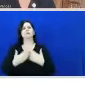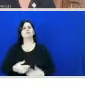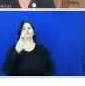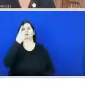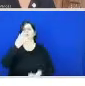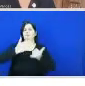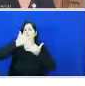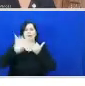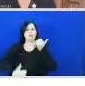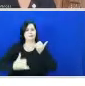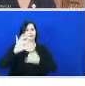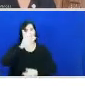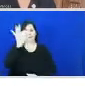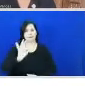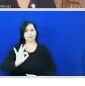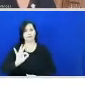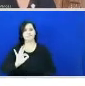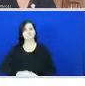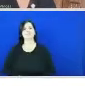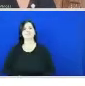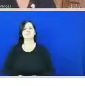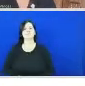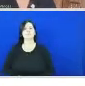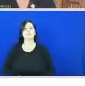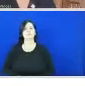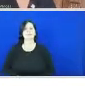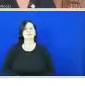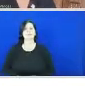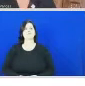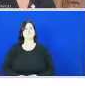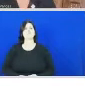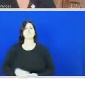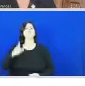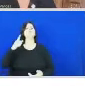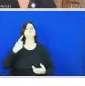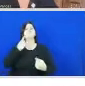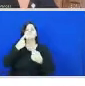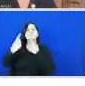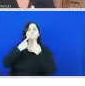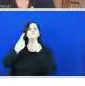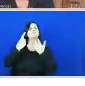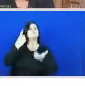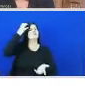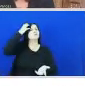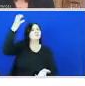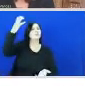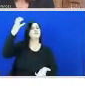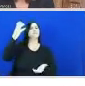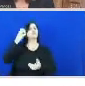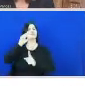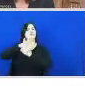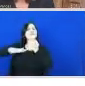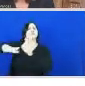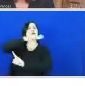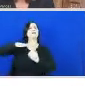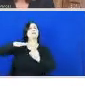international organizations, and the private sector be doing to accelerate women and girls' human rights fulfillment within